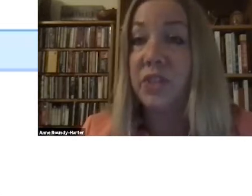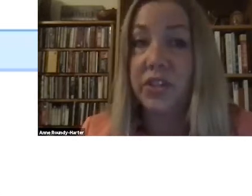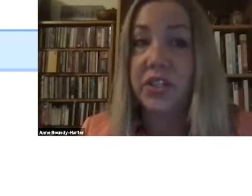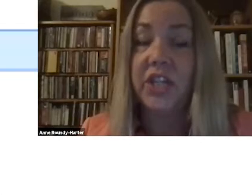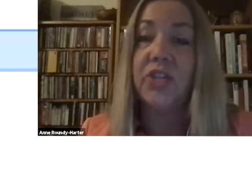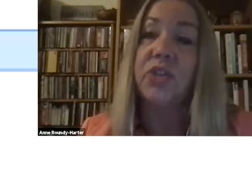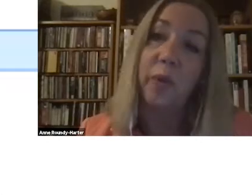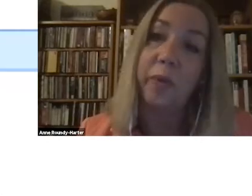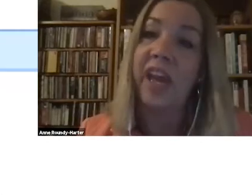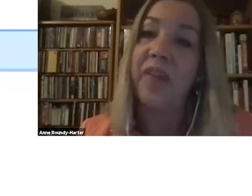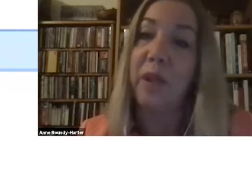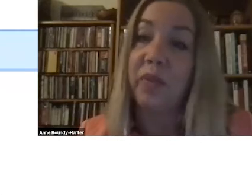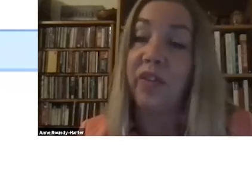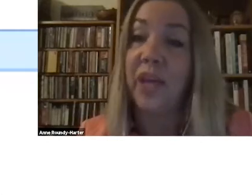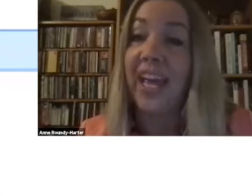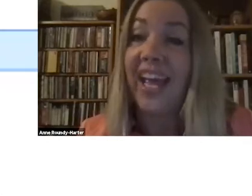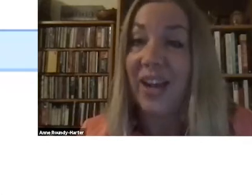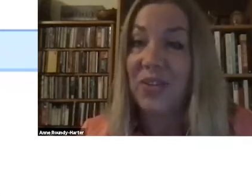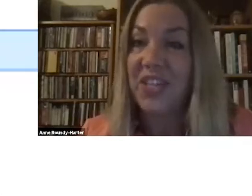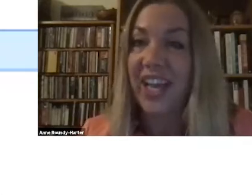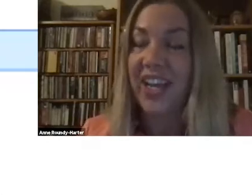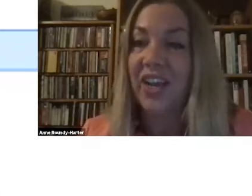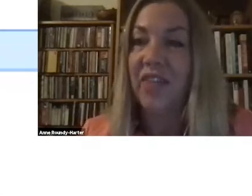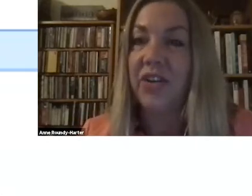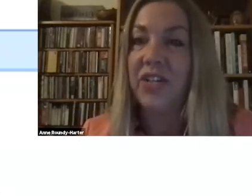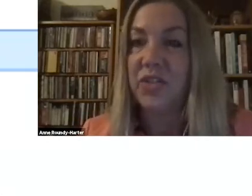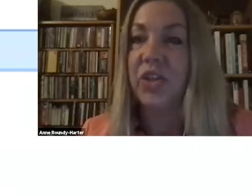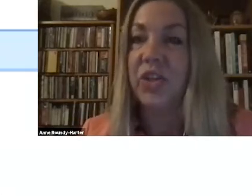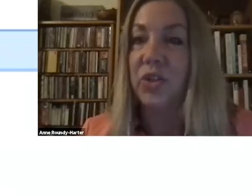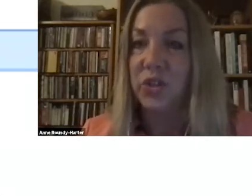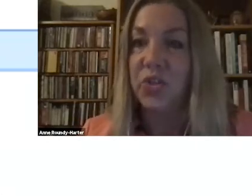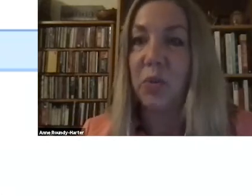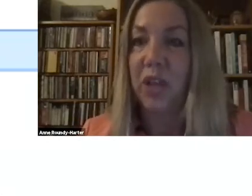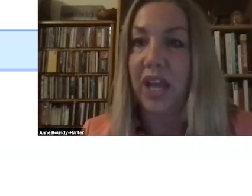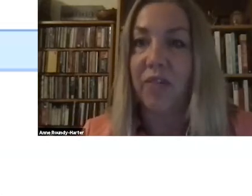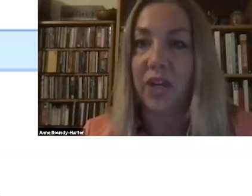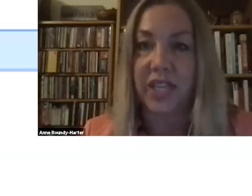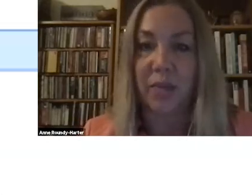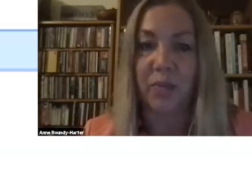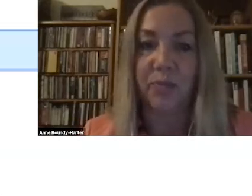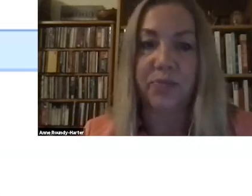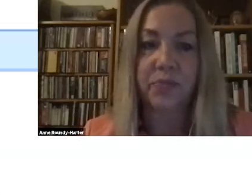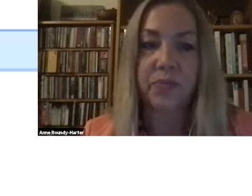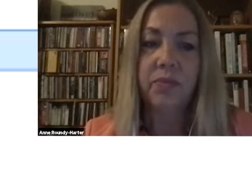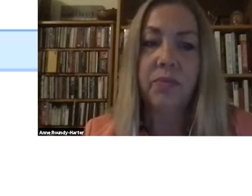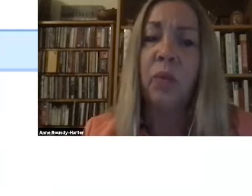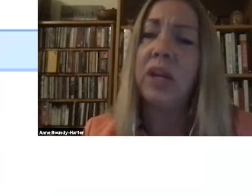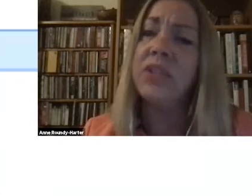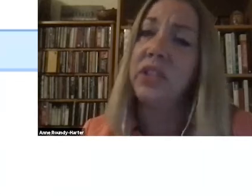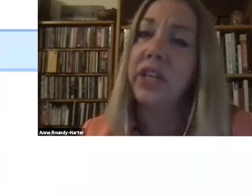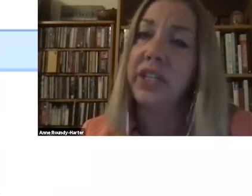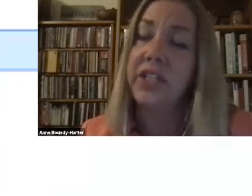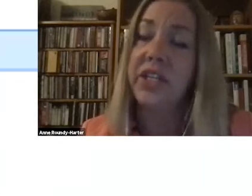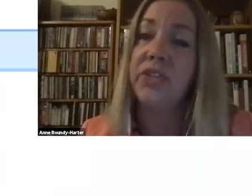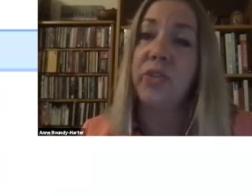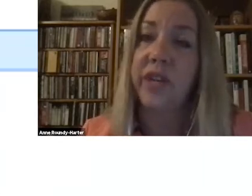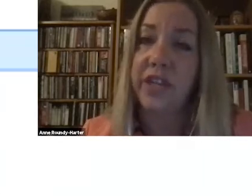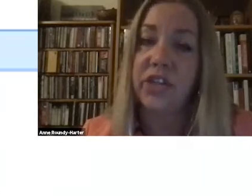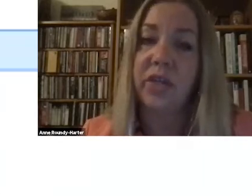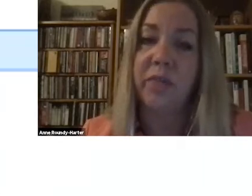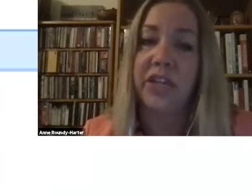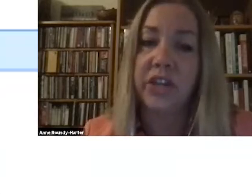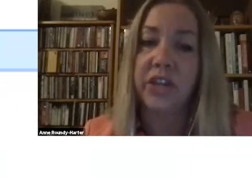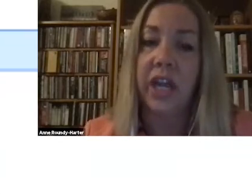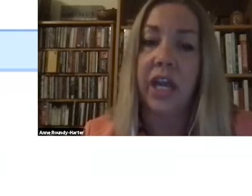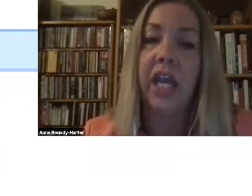have student teachers, or we may have people from outside of our district who choose to apply, for example. We also look at the teacher's